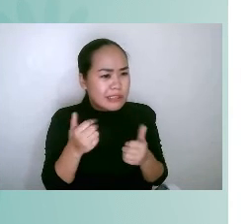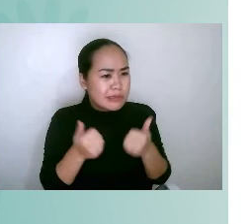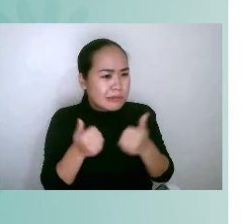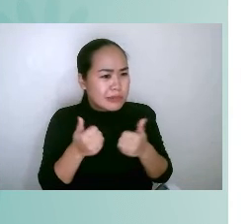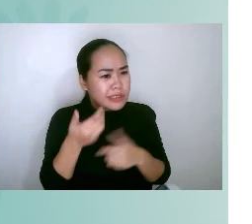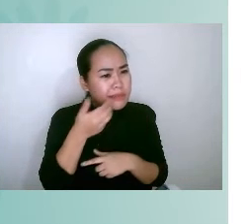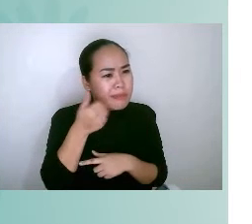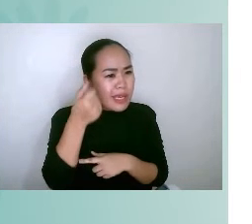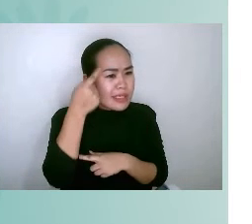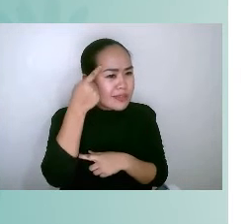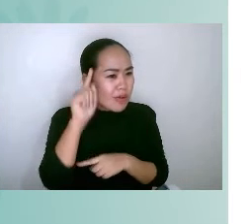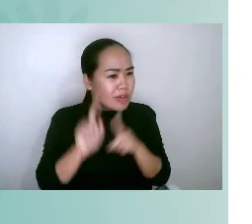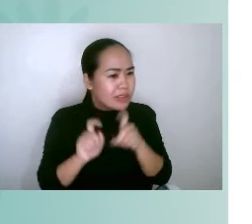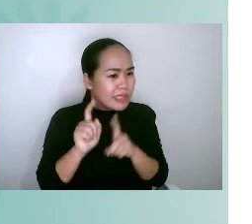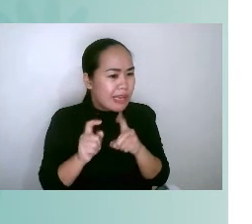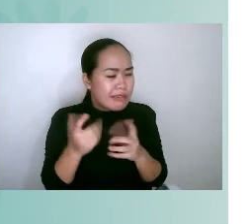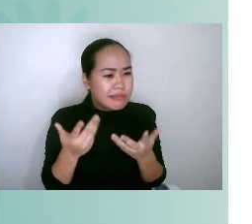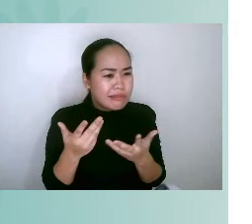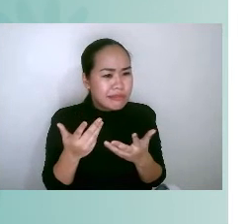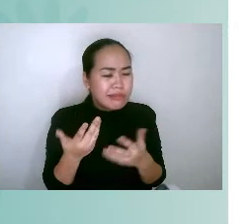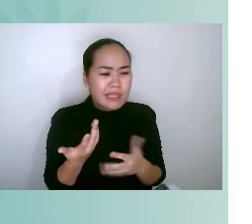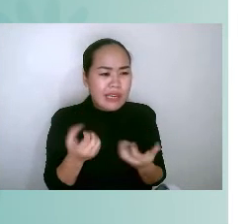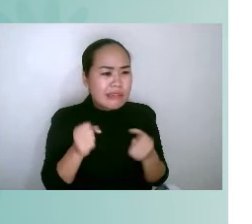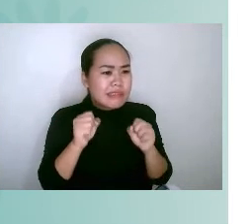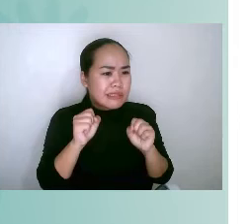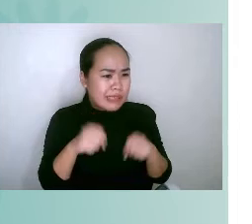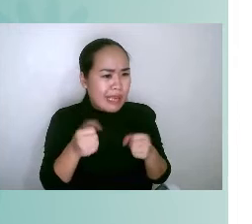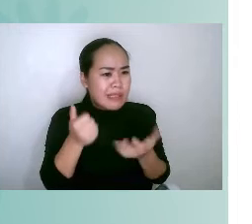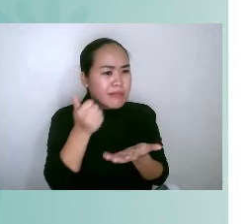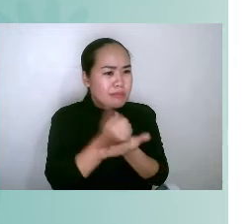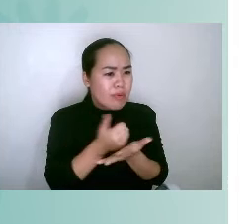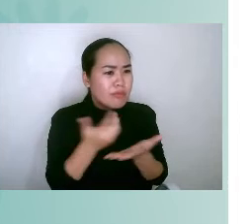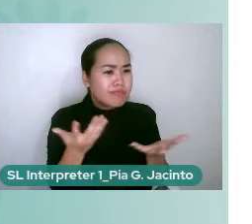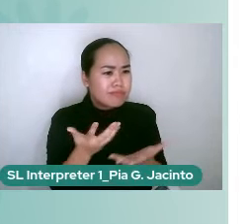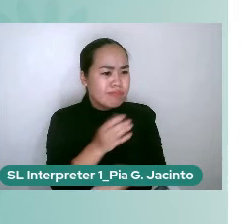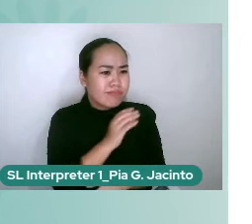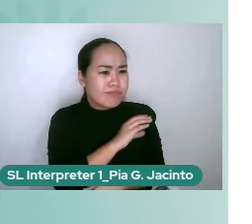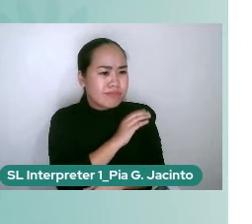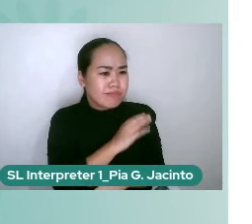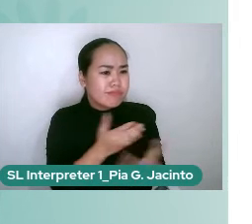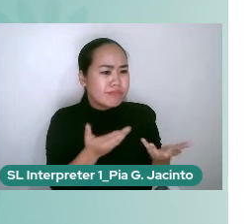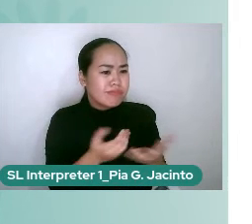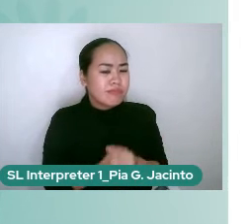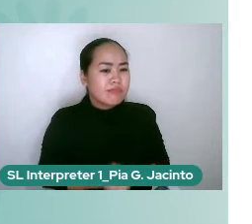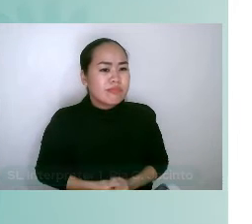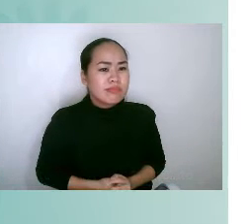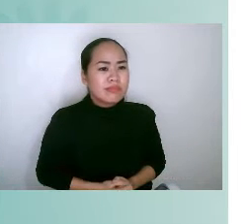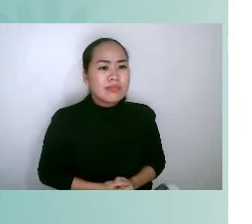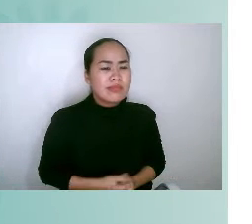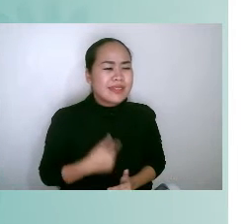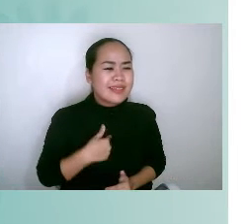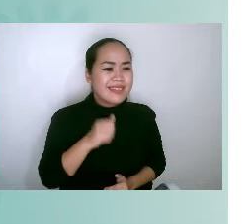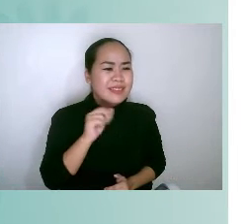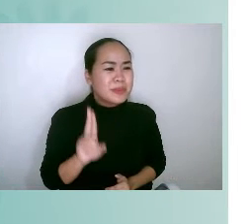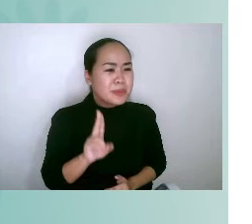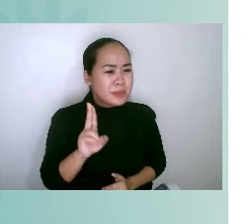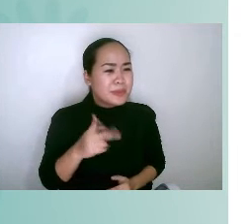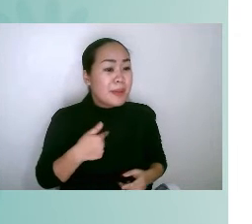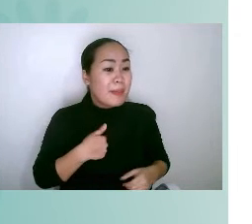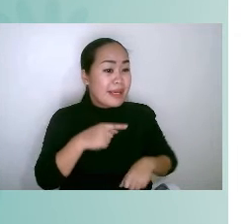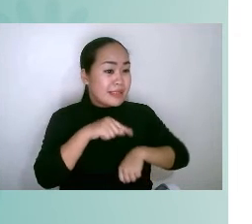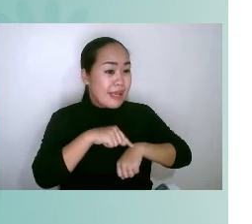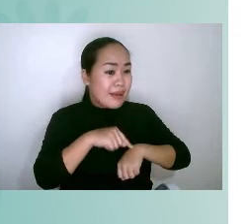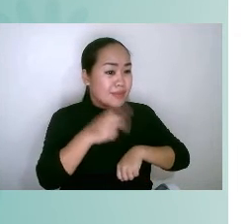been appropriately clinically validated. I want to use the rest of my time to talk really about